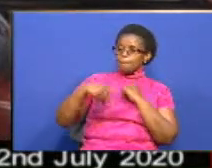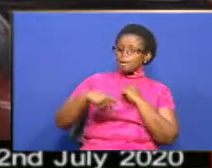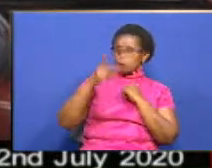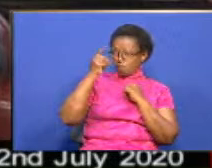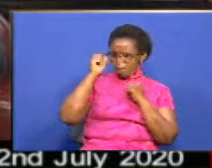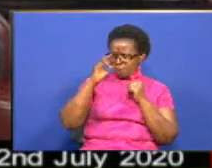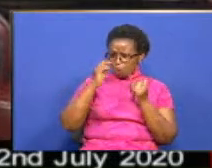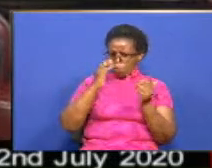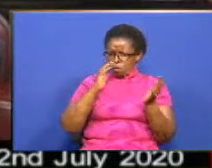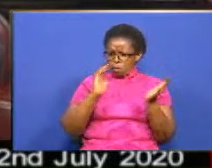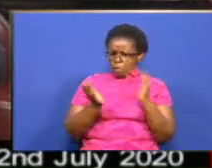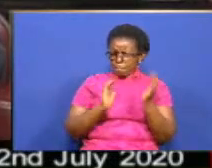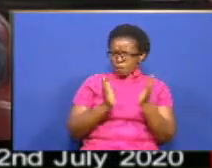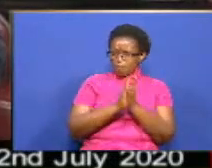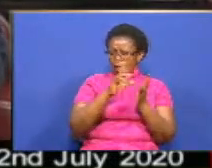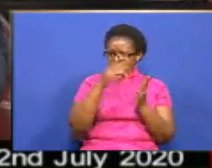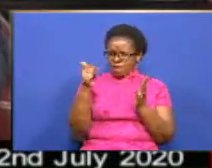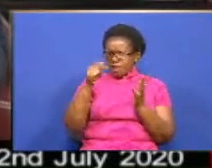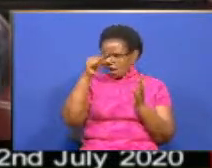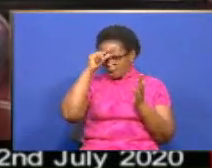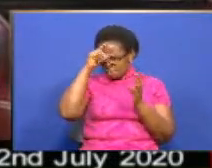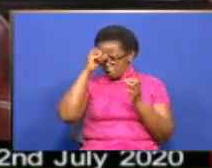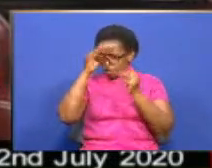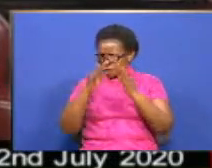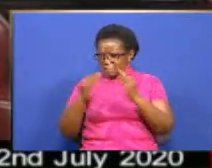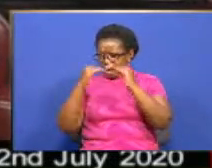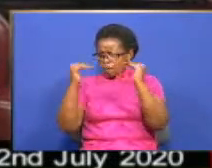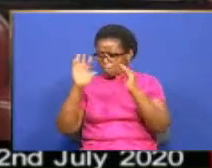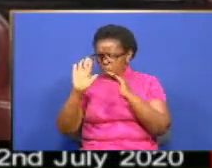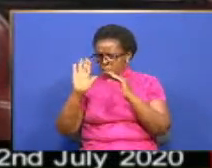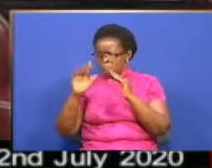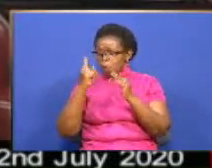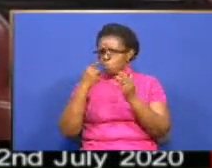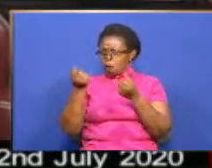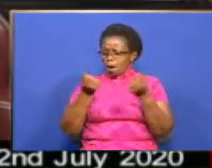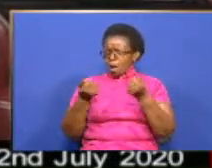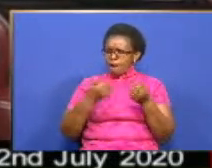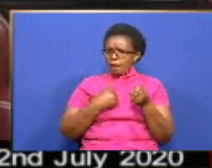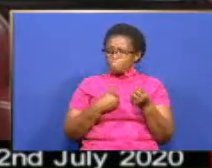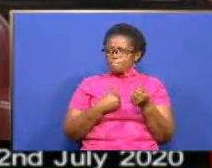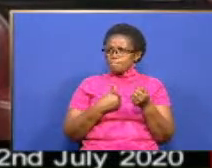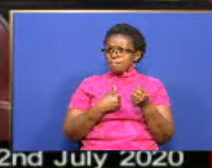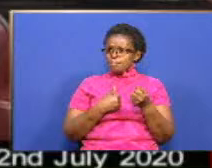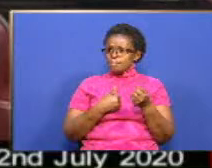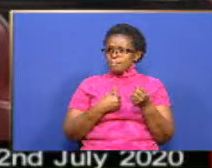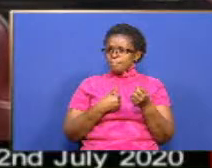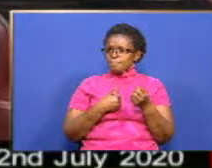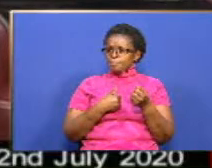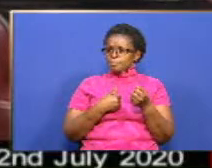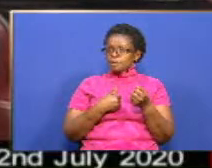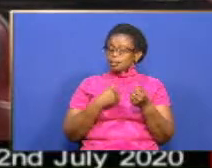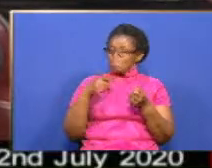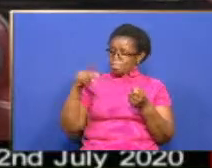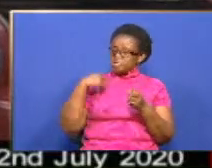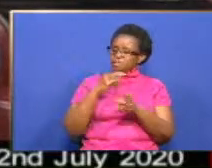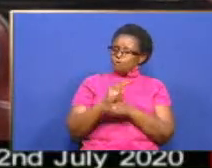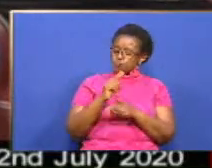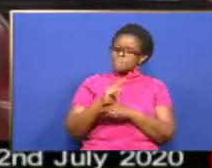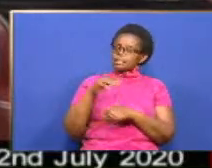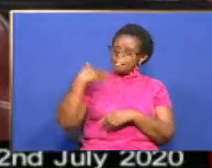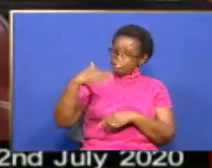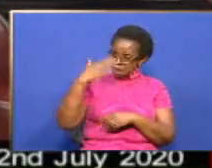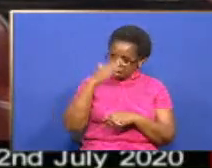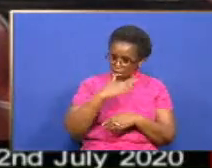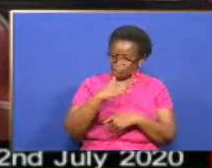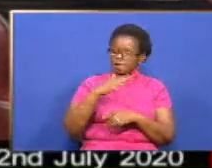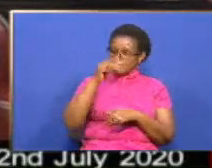other state officers of their level who actually have cars for the which they use on a daily basis, which are